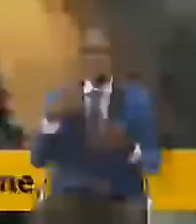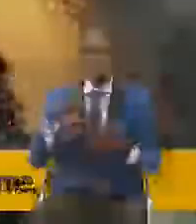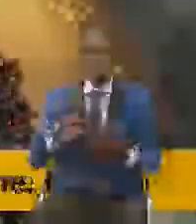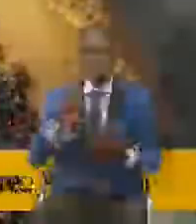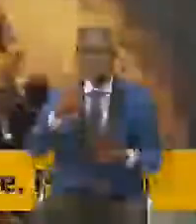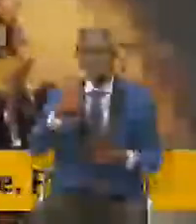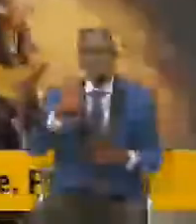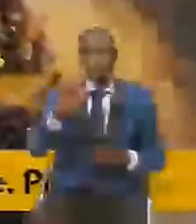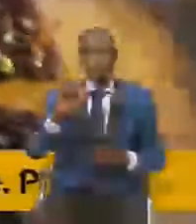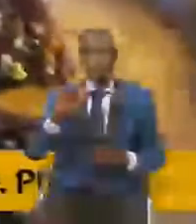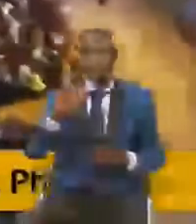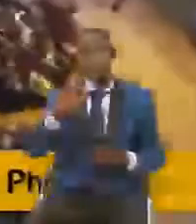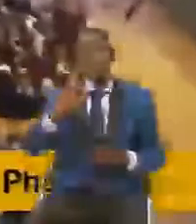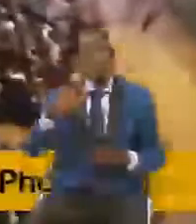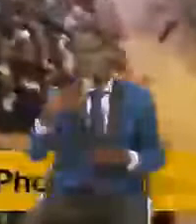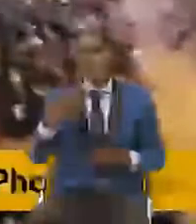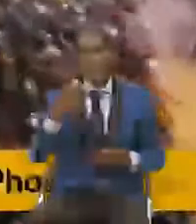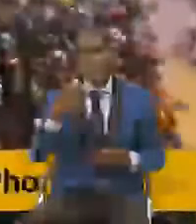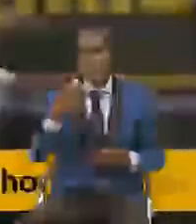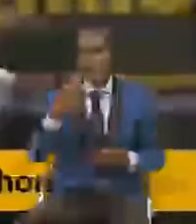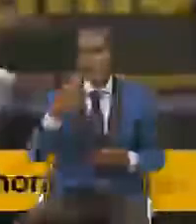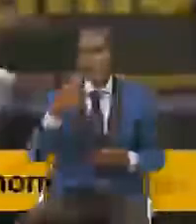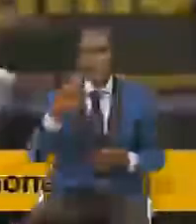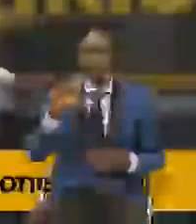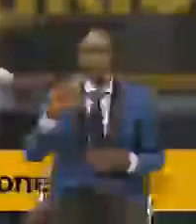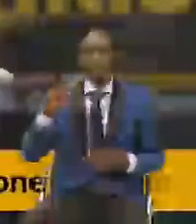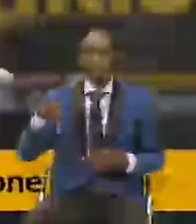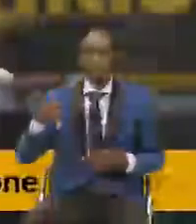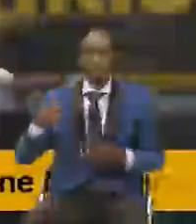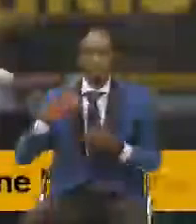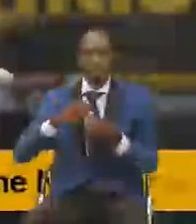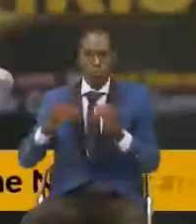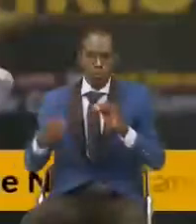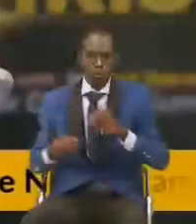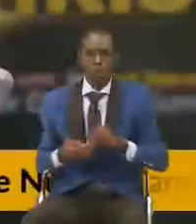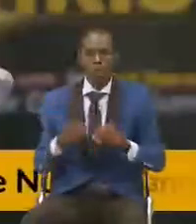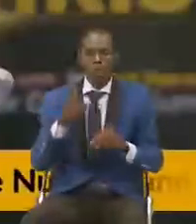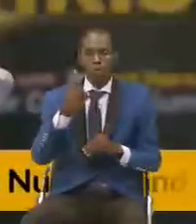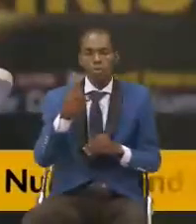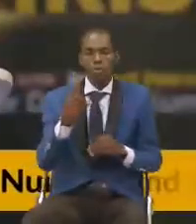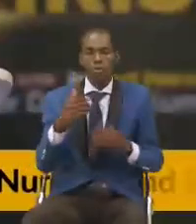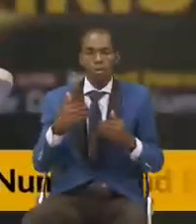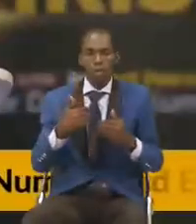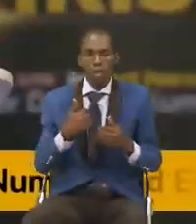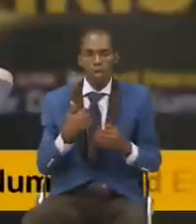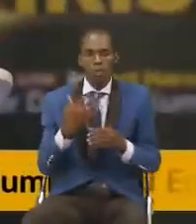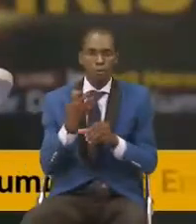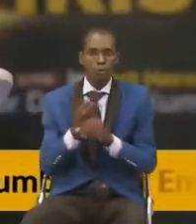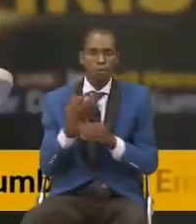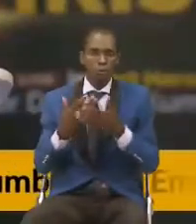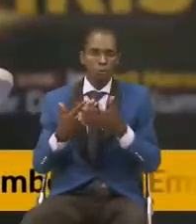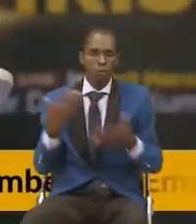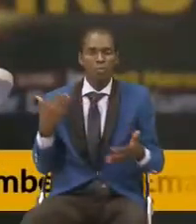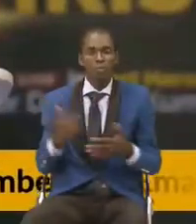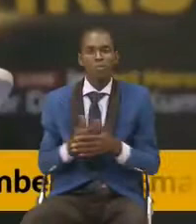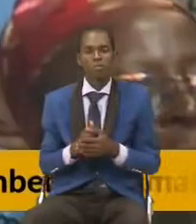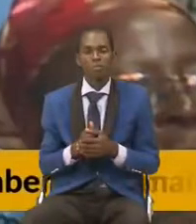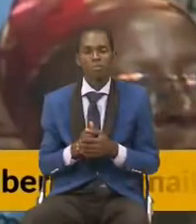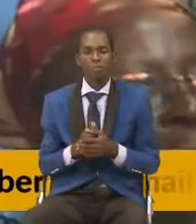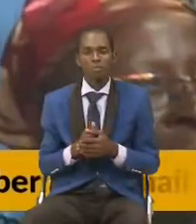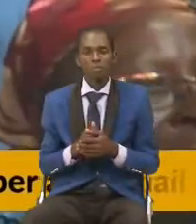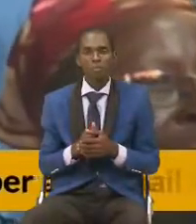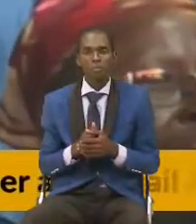For those of us here and other parts of South-South Zone, that